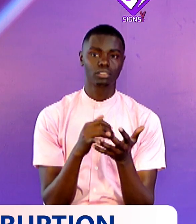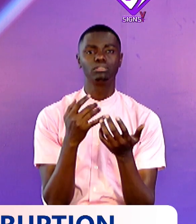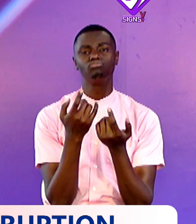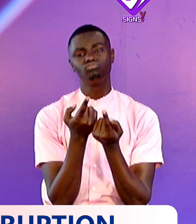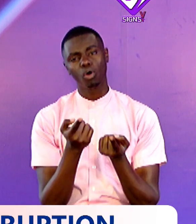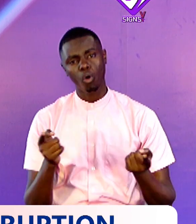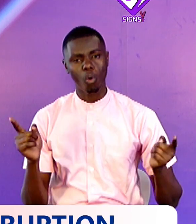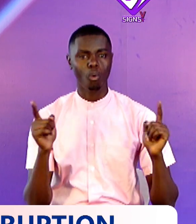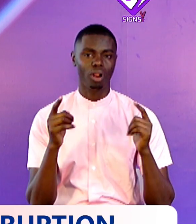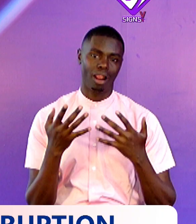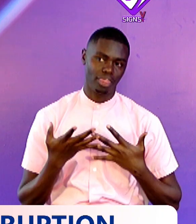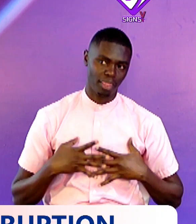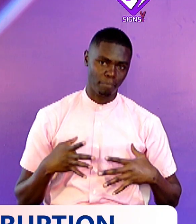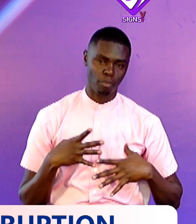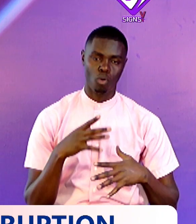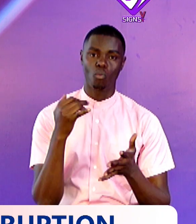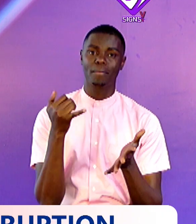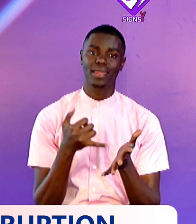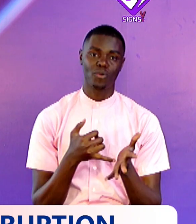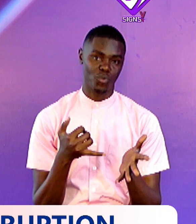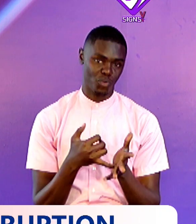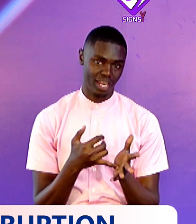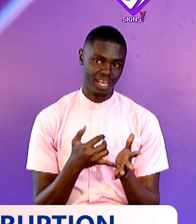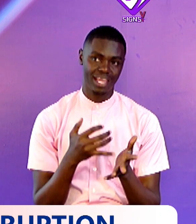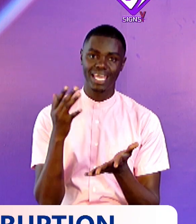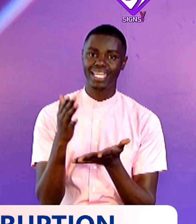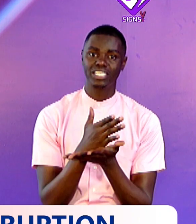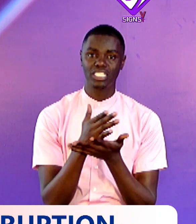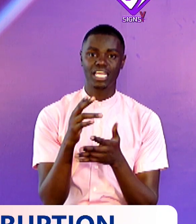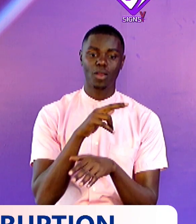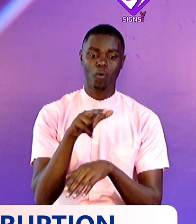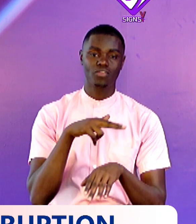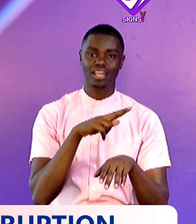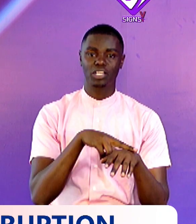everybody would be included in sharing of the national cake.